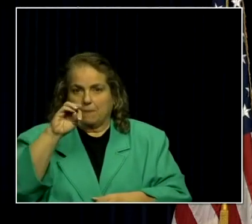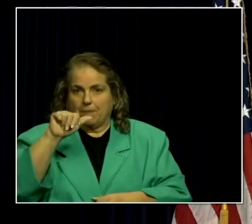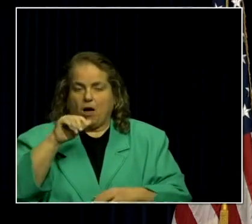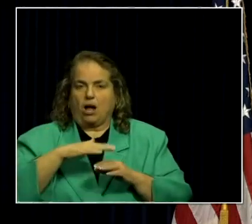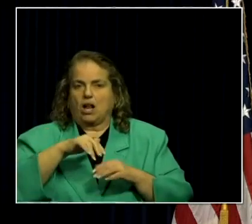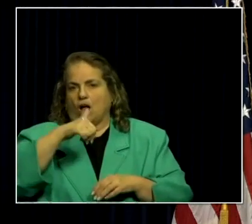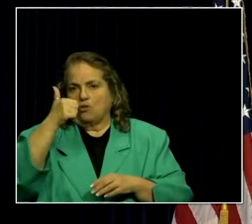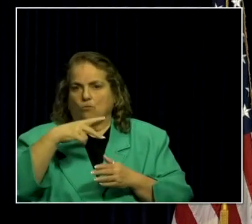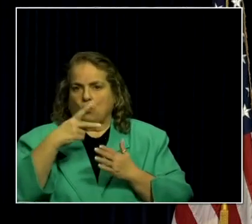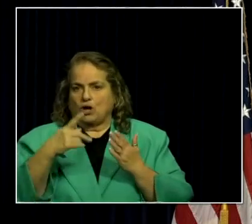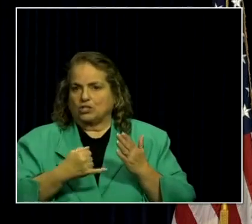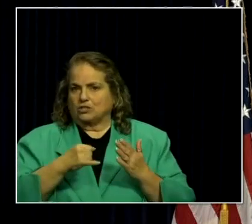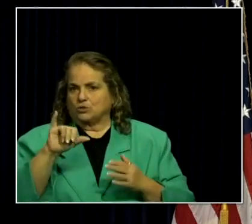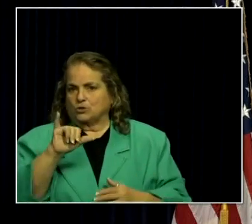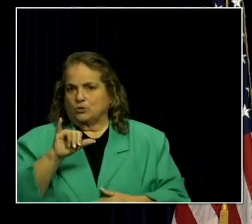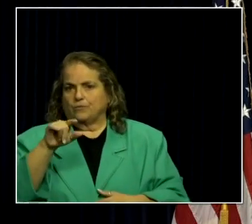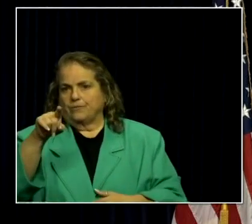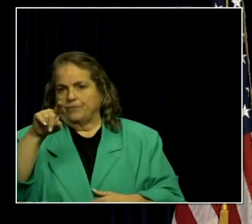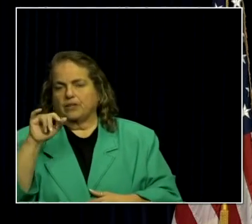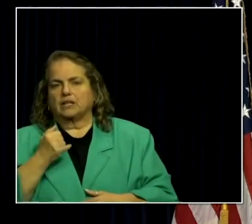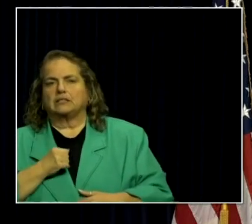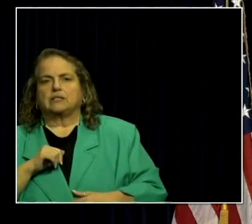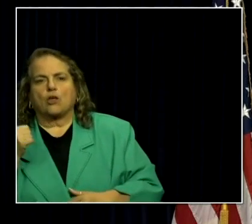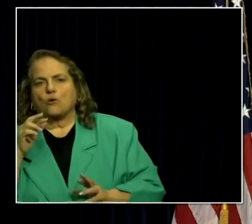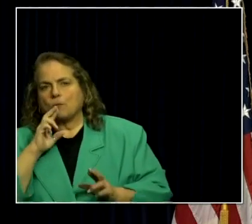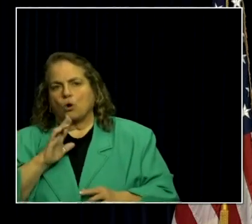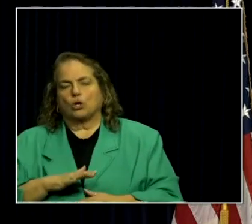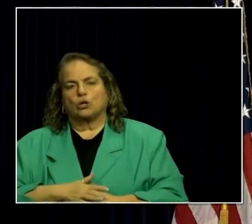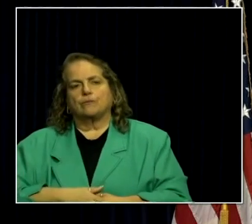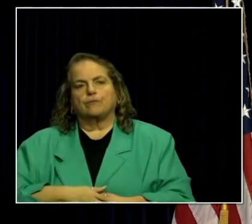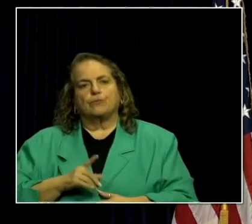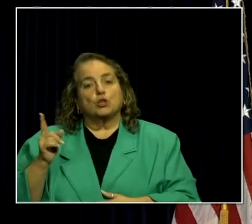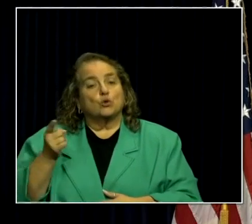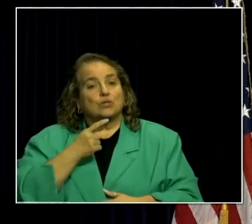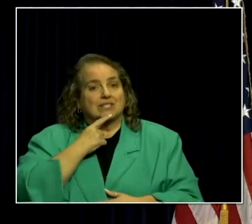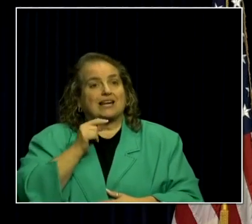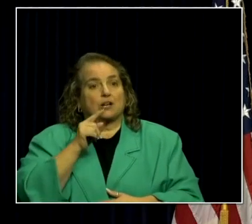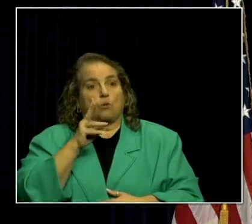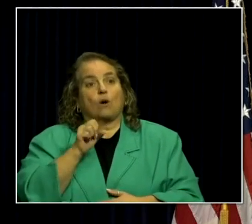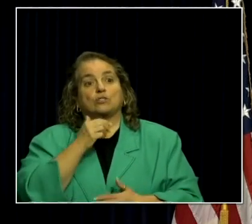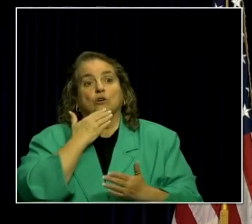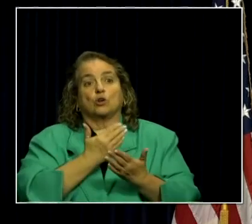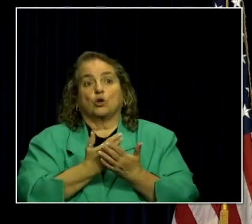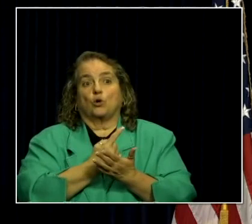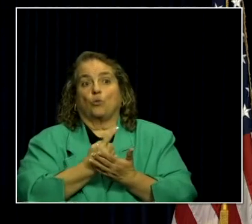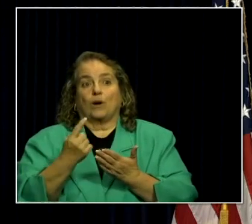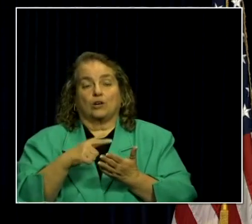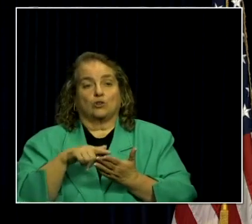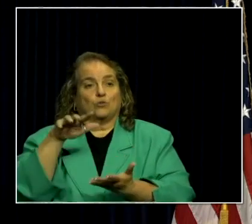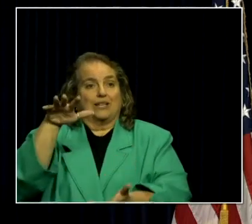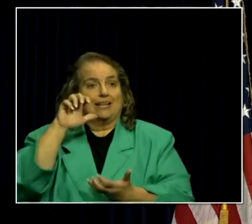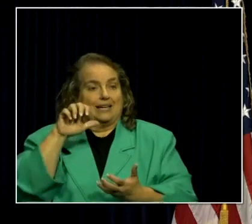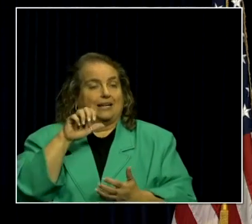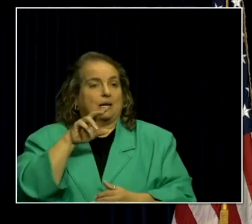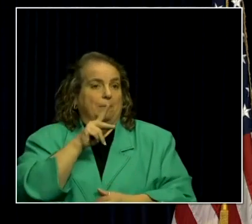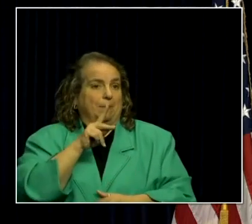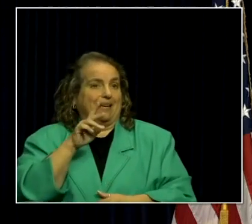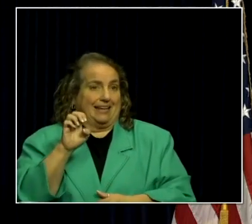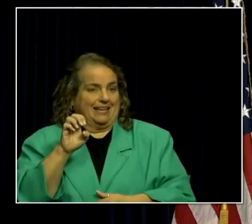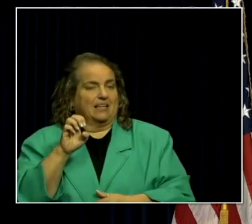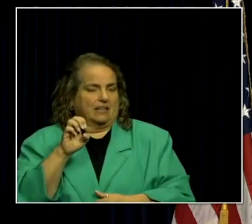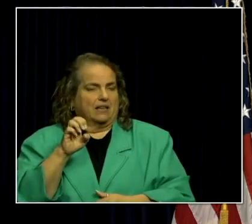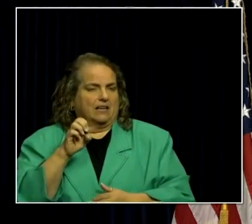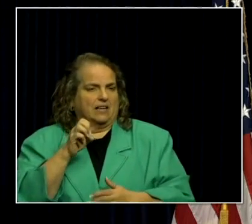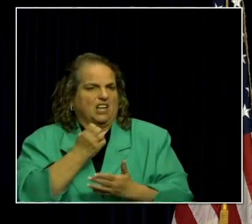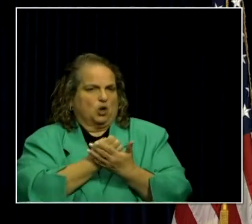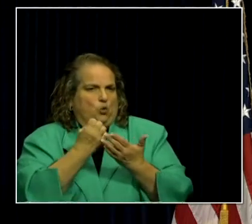You said it was a good week for procuring PPE. Can you describe in detail